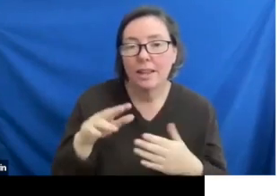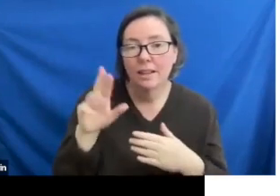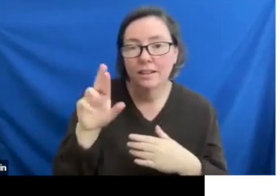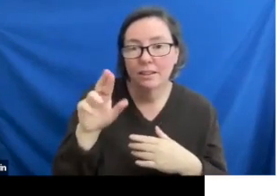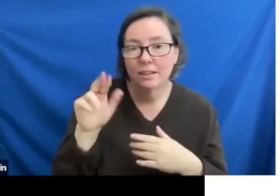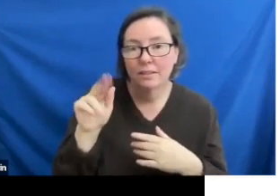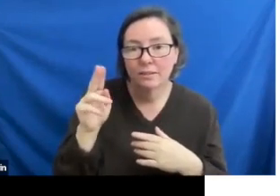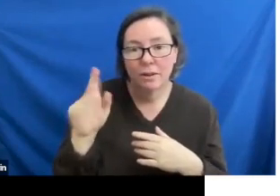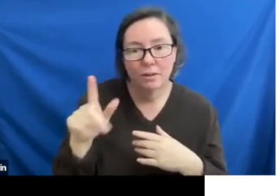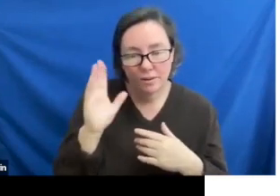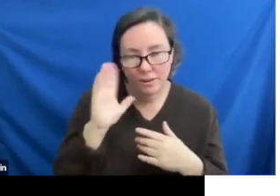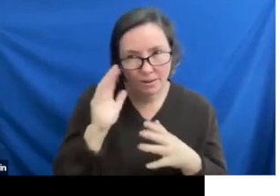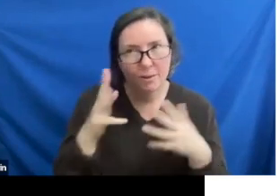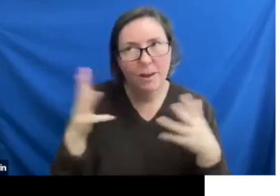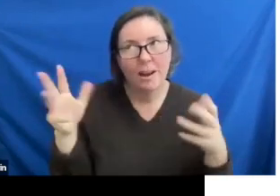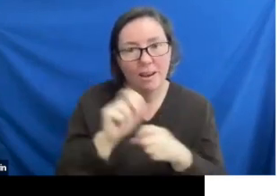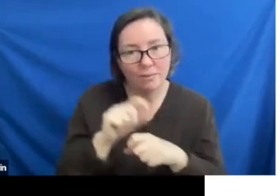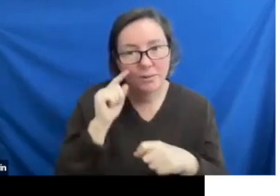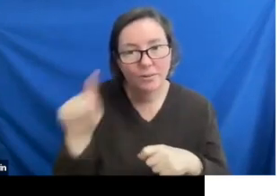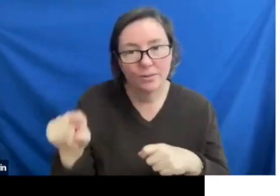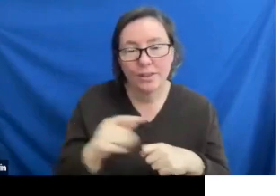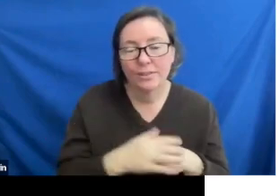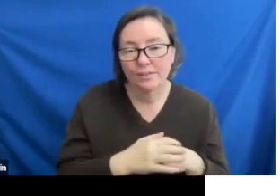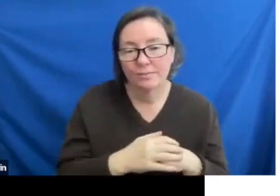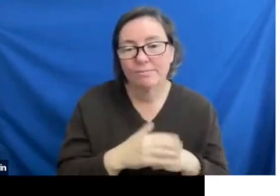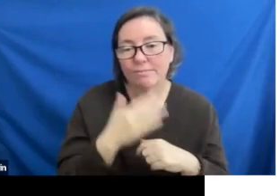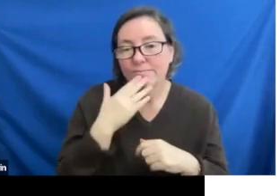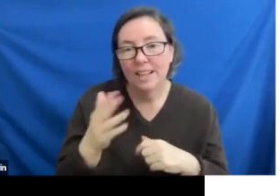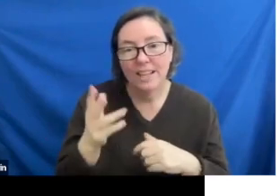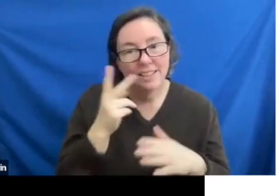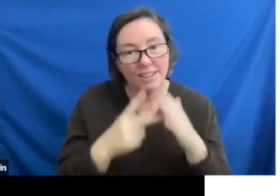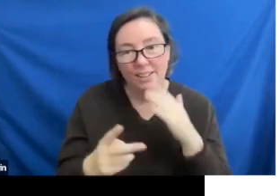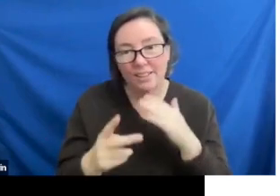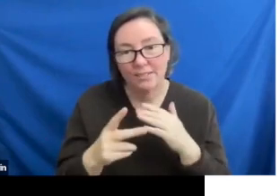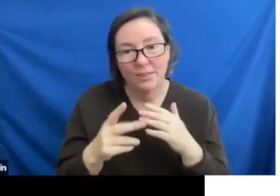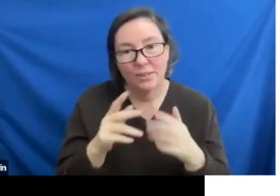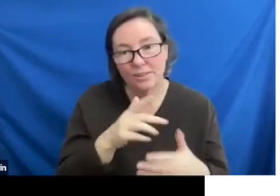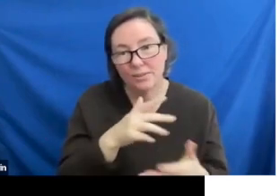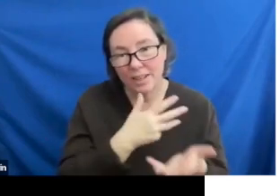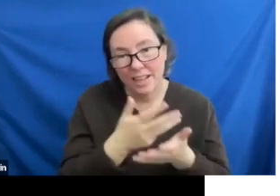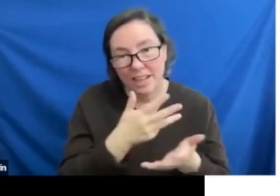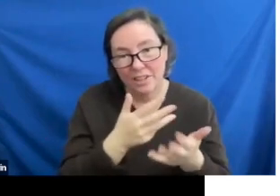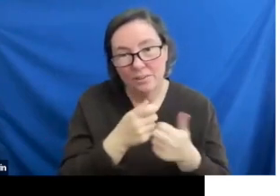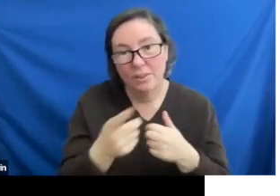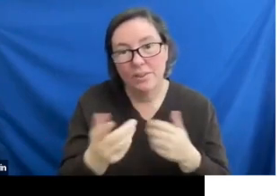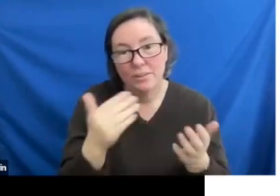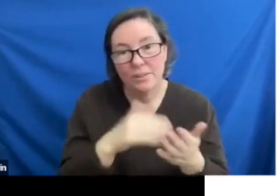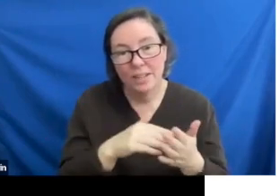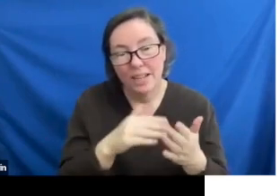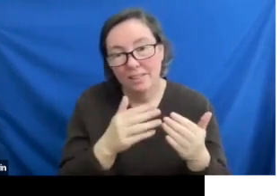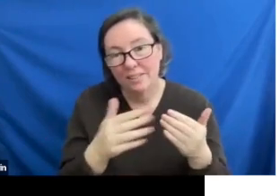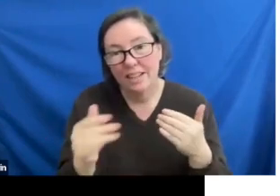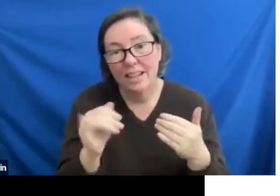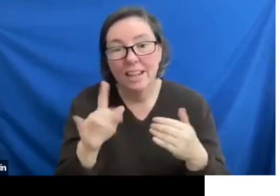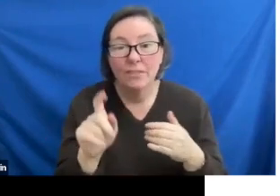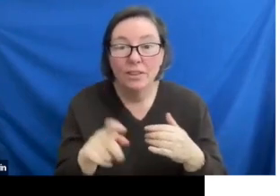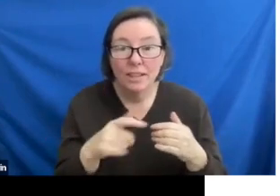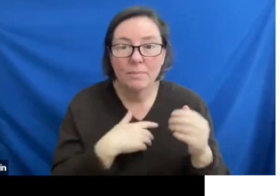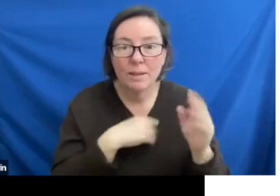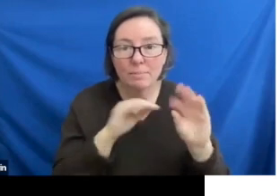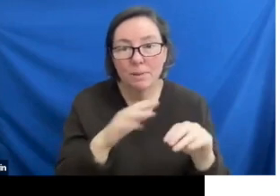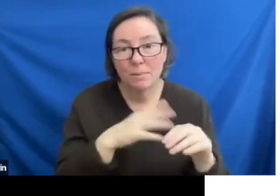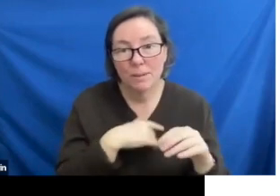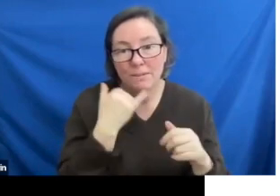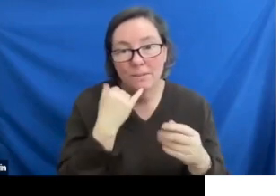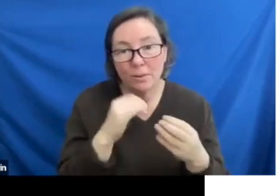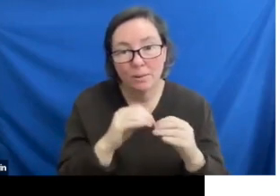I know you did a lot of work on this effort. So thank you again. And I look forward to engaging in this discussion. And if you guys need me, I'll drop my number in the chat. I'm